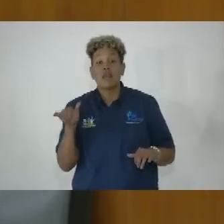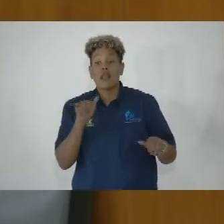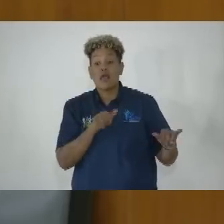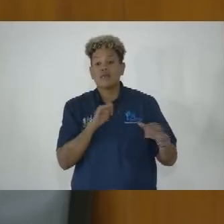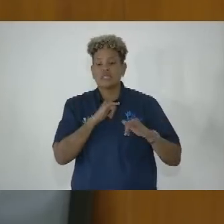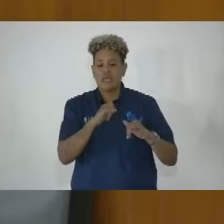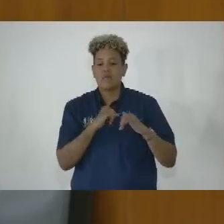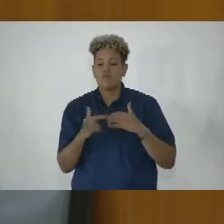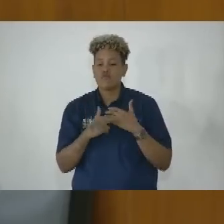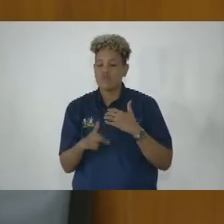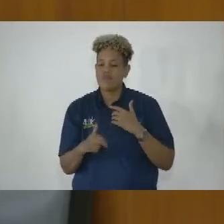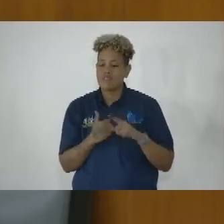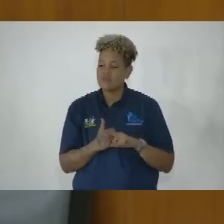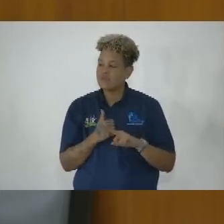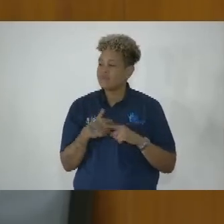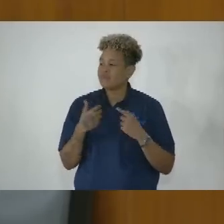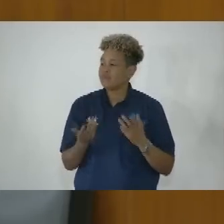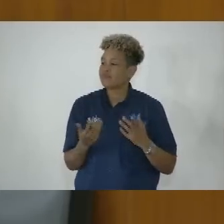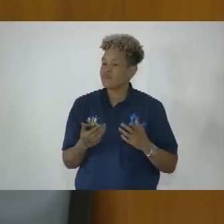similar reference to